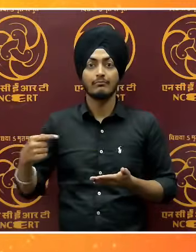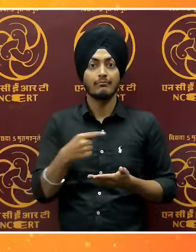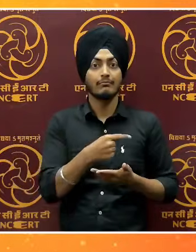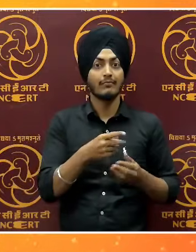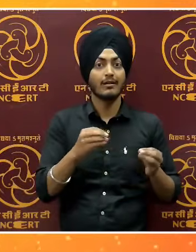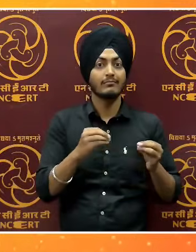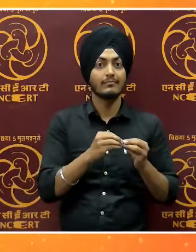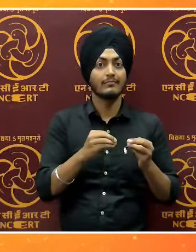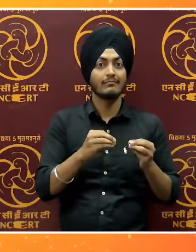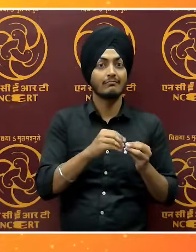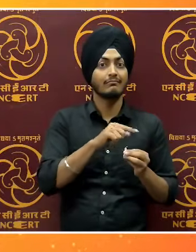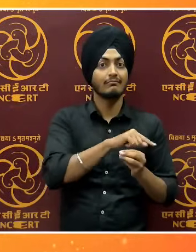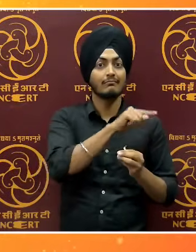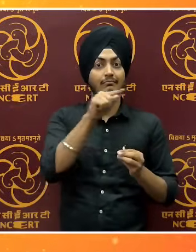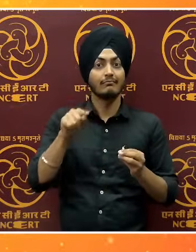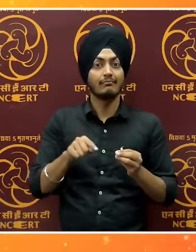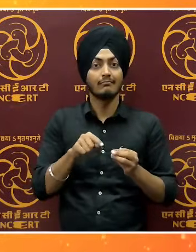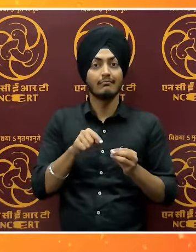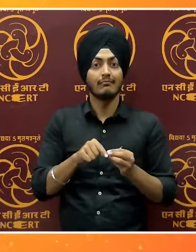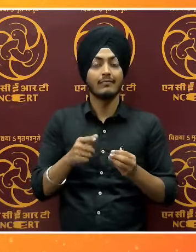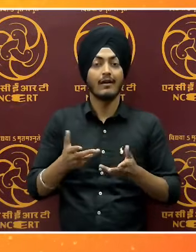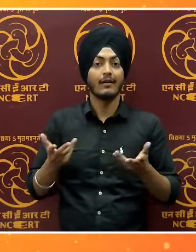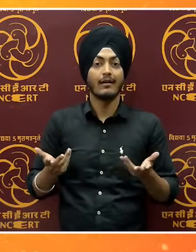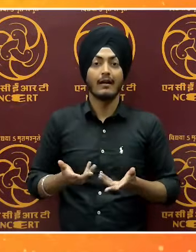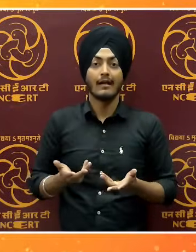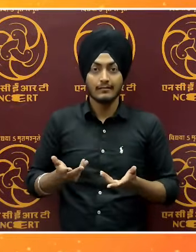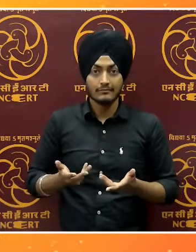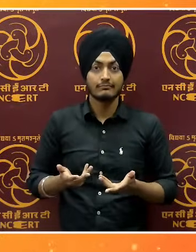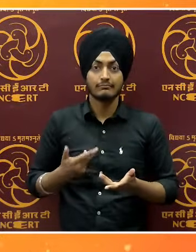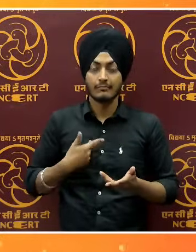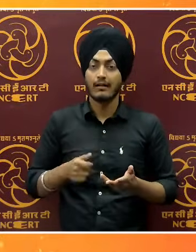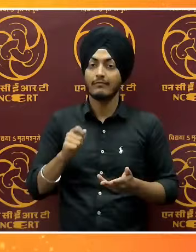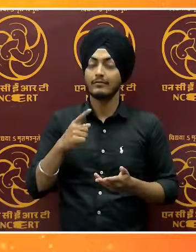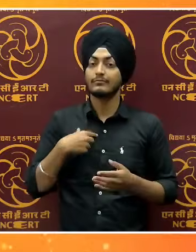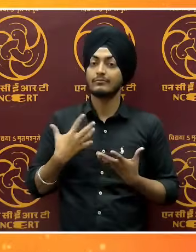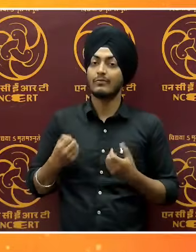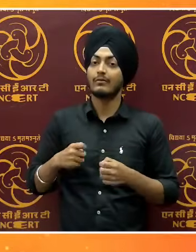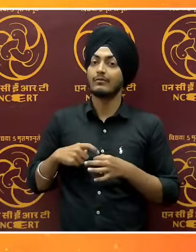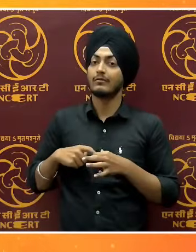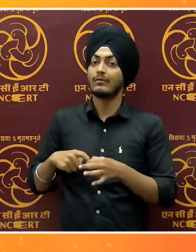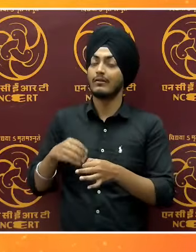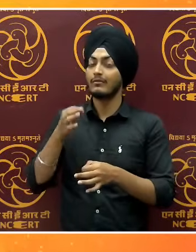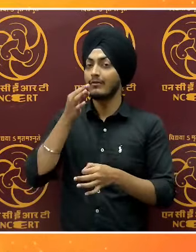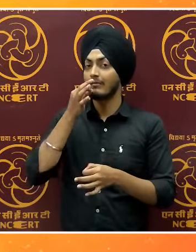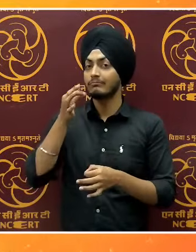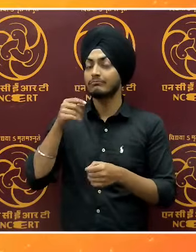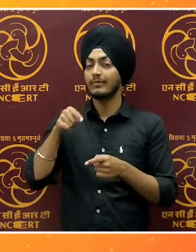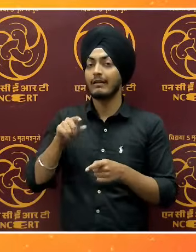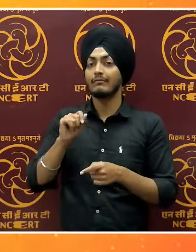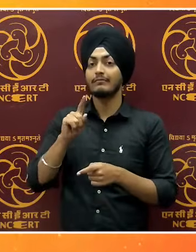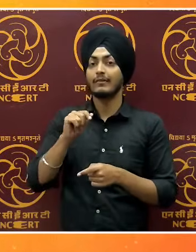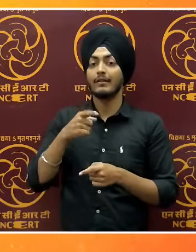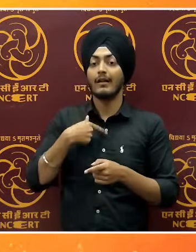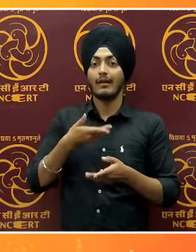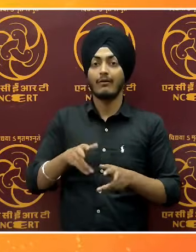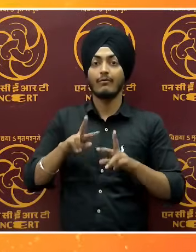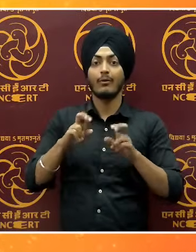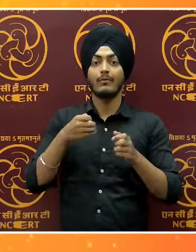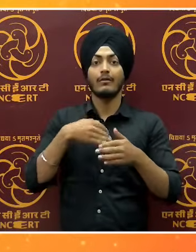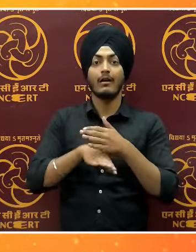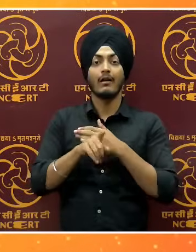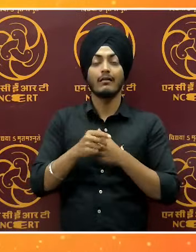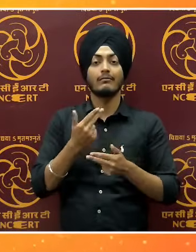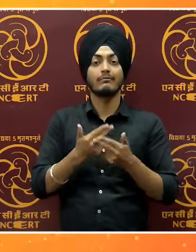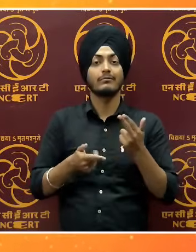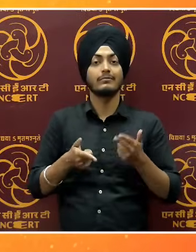current. So, firstly, Mr. Bergin sir, I would like to ask you, what are we going to cover in today's topic, that is magnetic